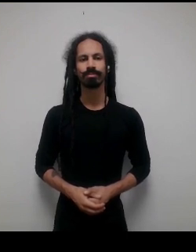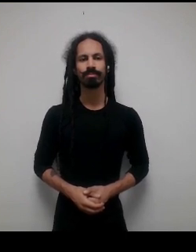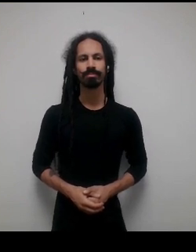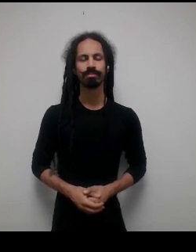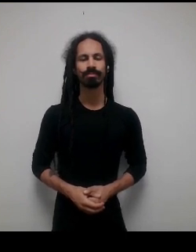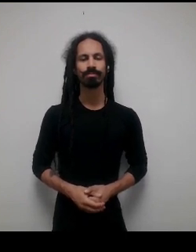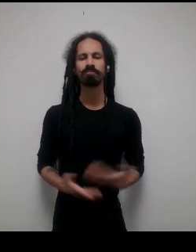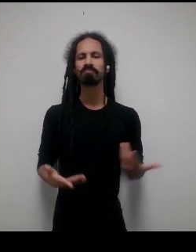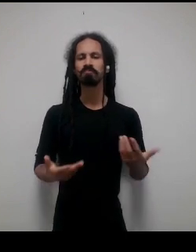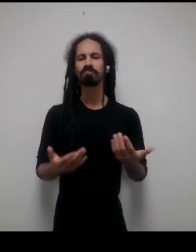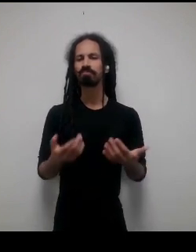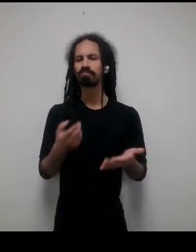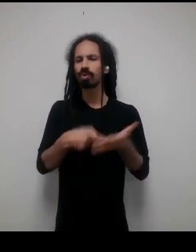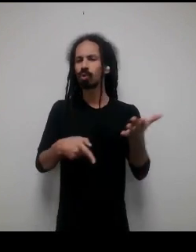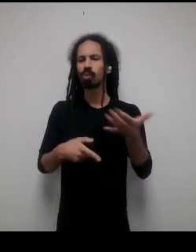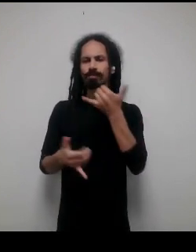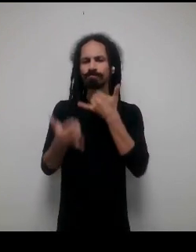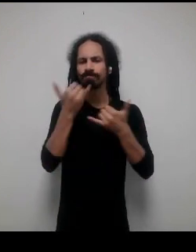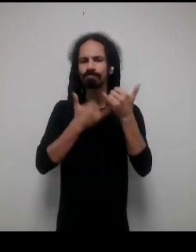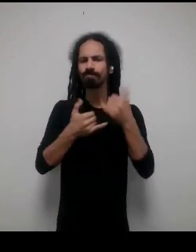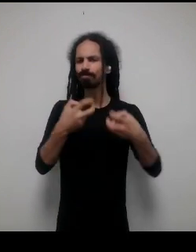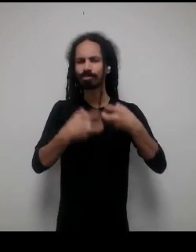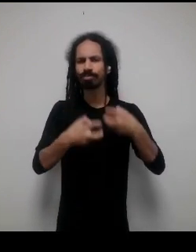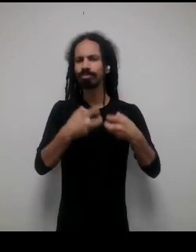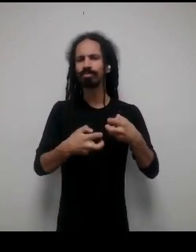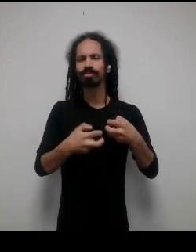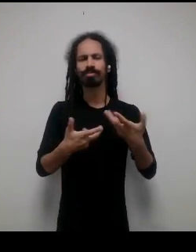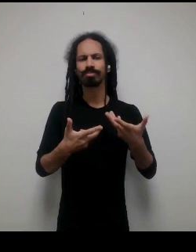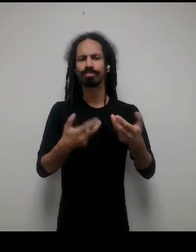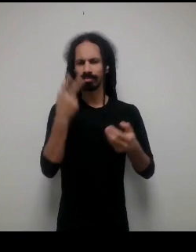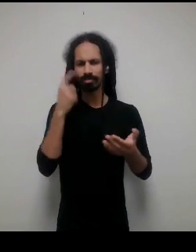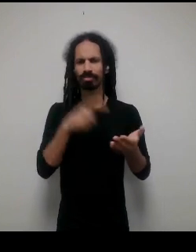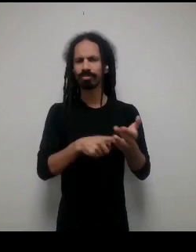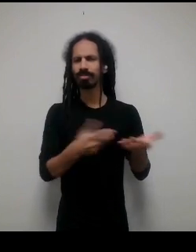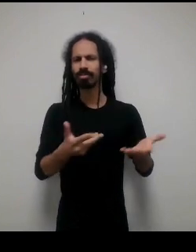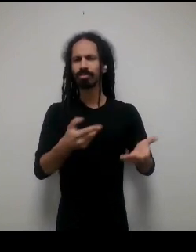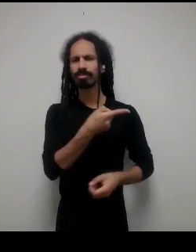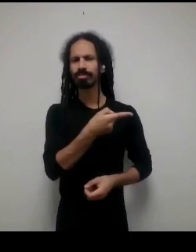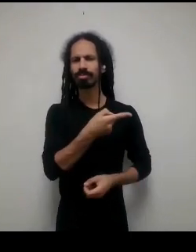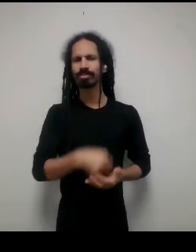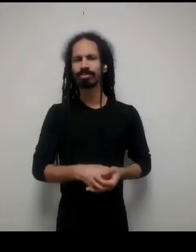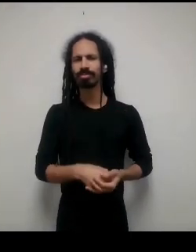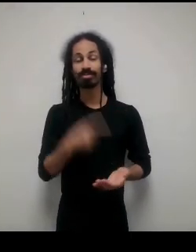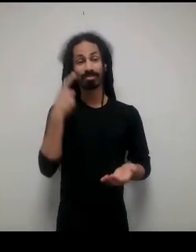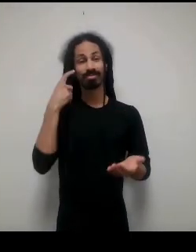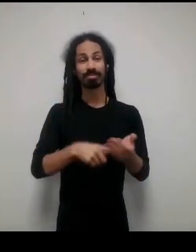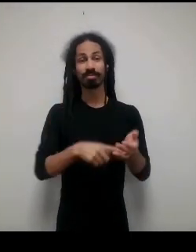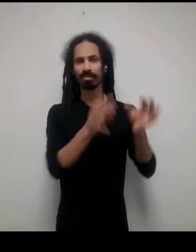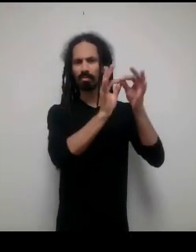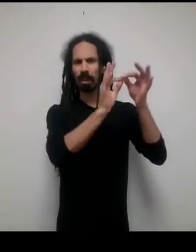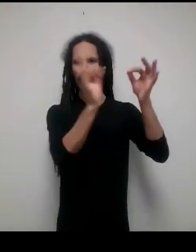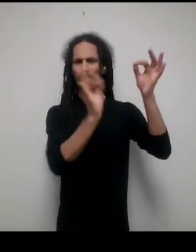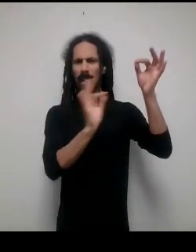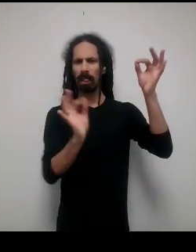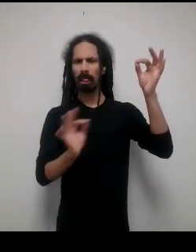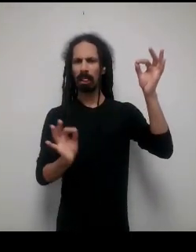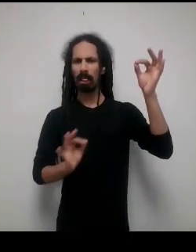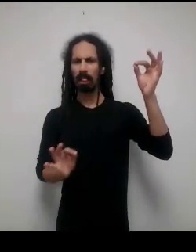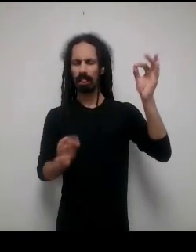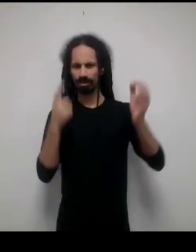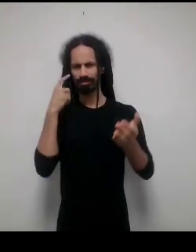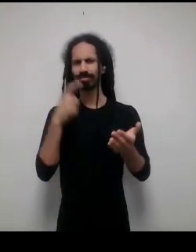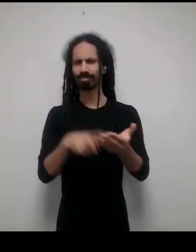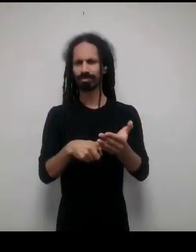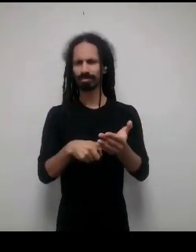So what issues do you see with this slide? My guess is you're noticing a lot of words on this screen, a lot of